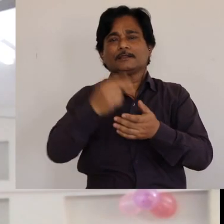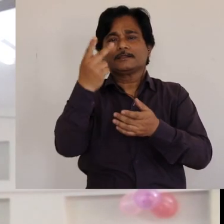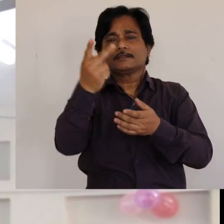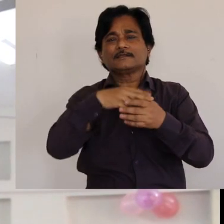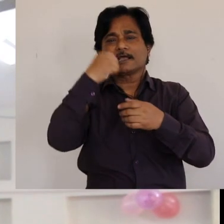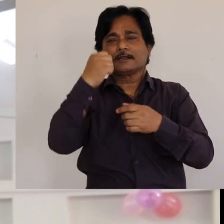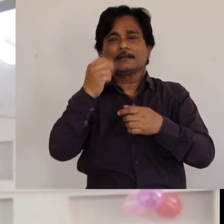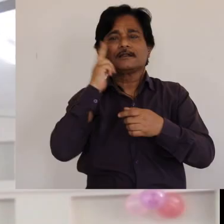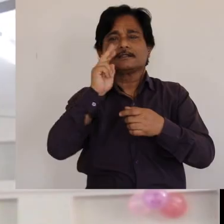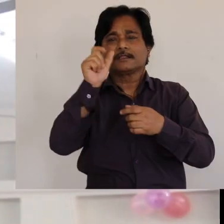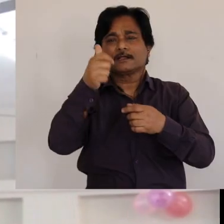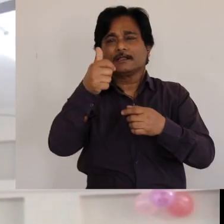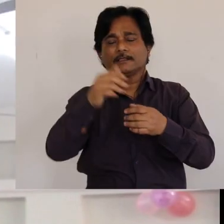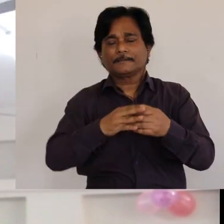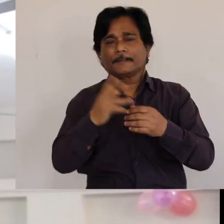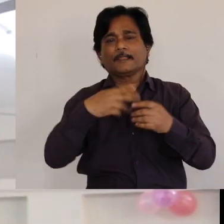day of the seminar.